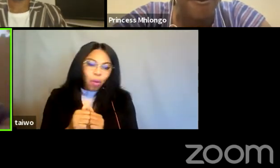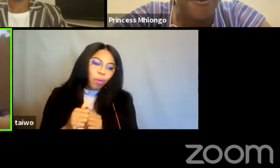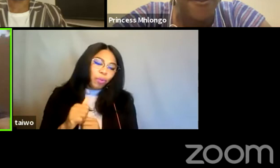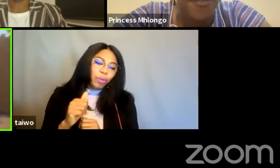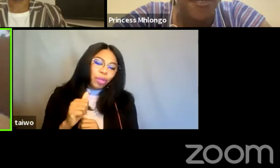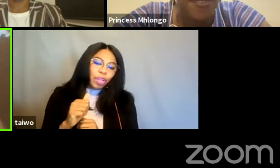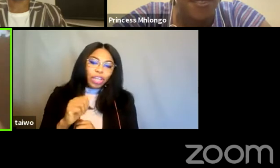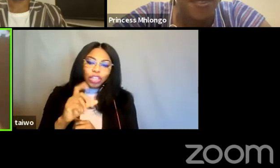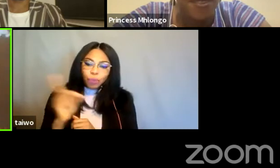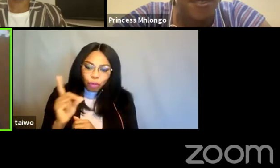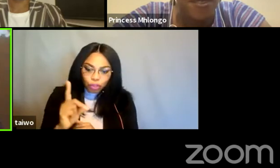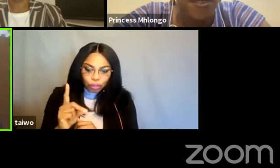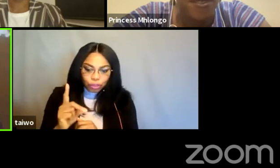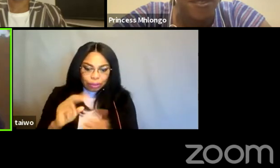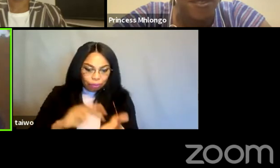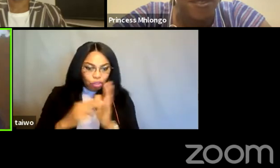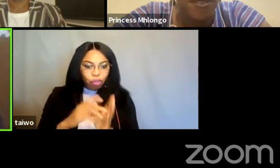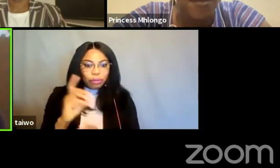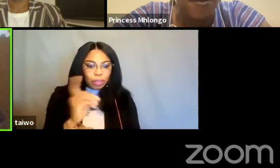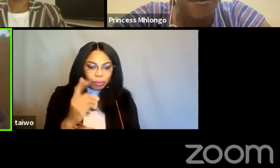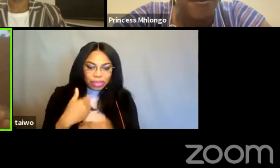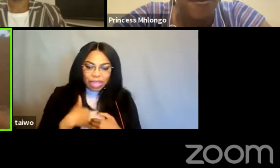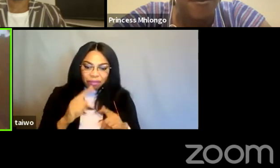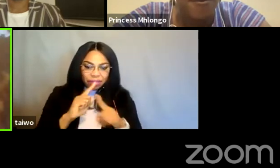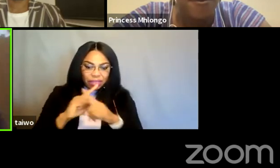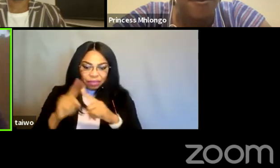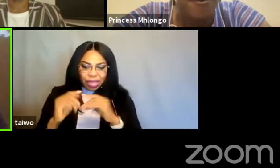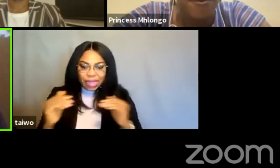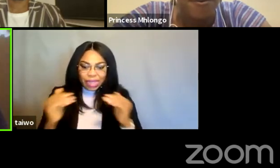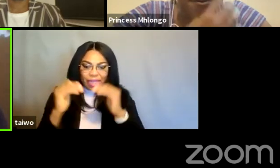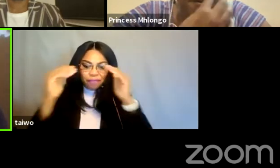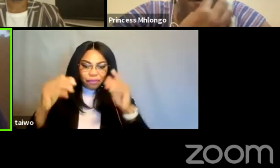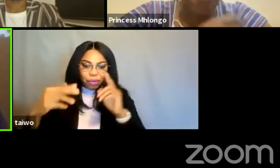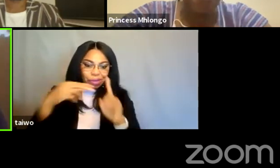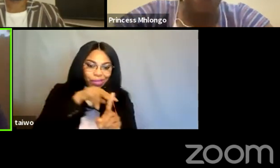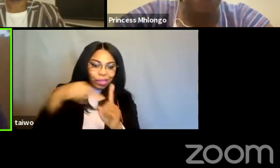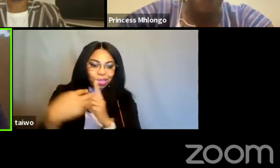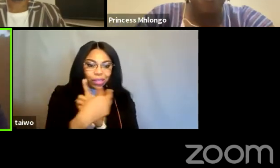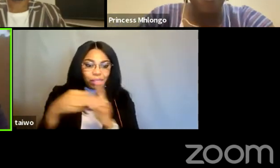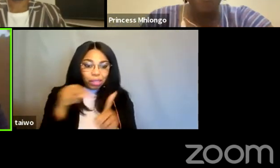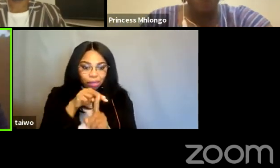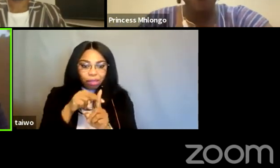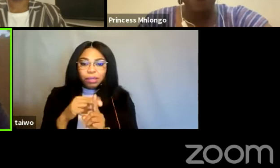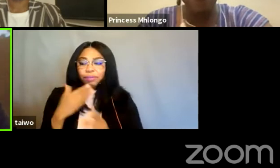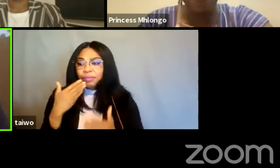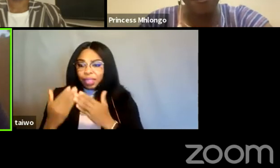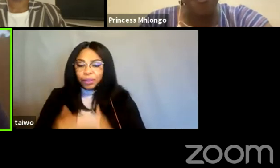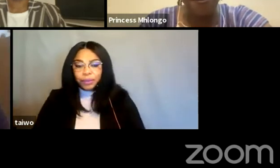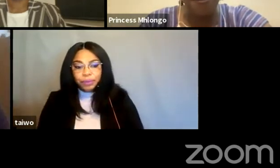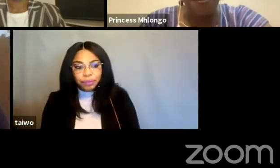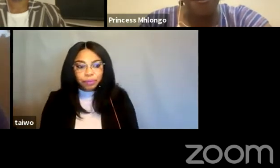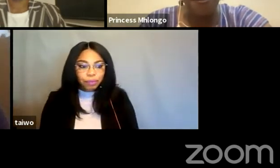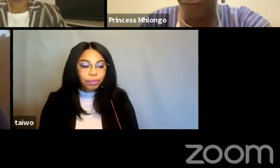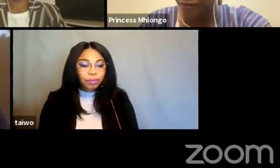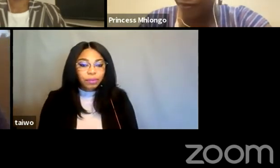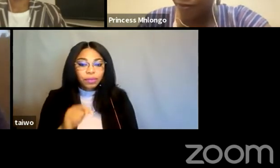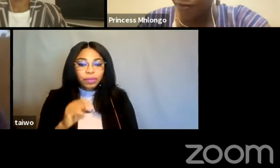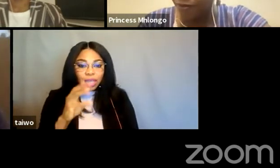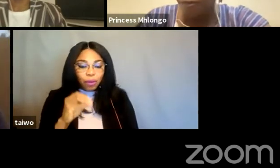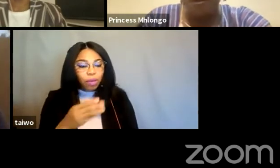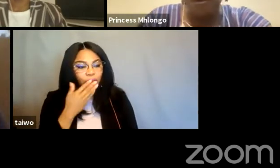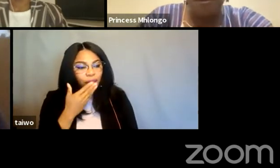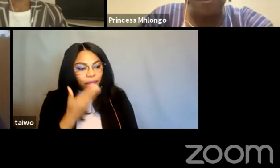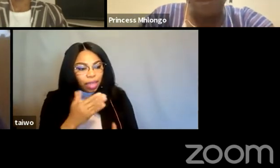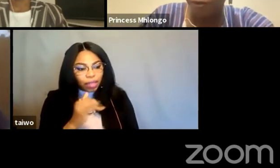definition of dramaturgy things. There are different levels, different power systems and everything. Thank you. Thank you, Bukoy.